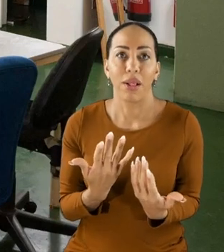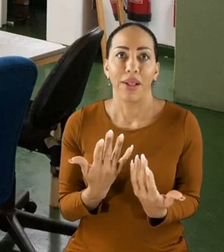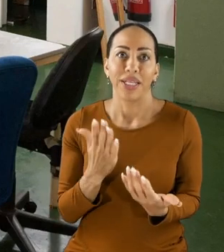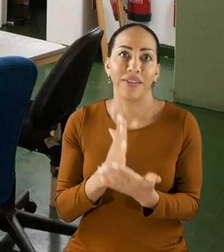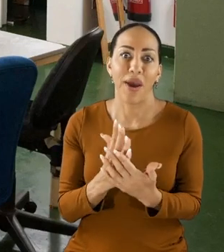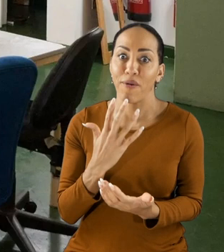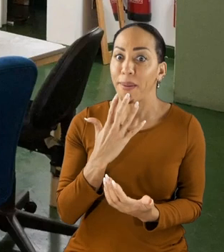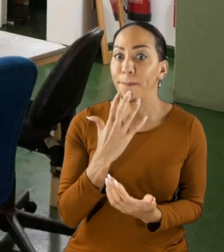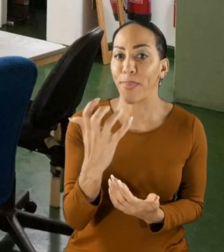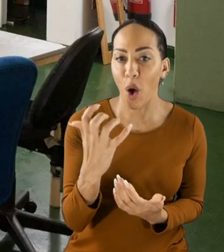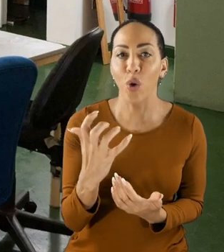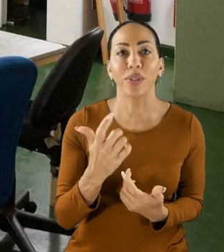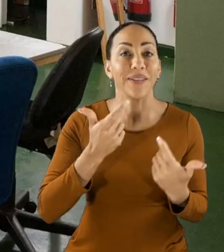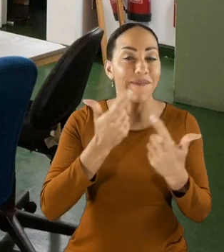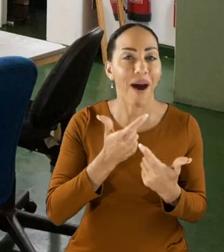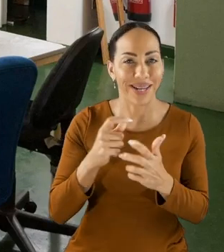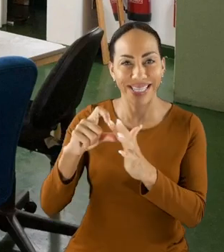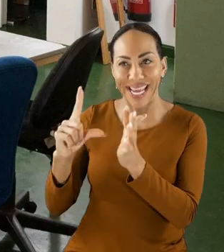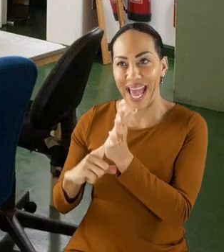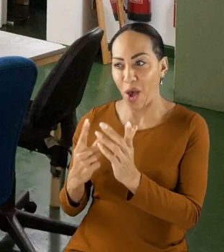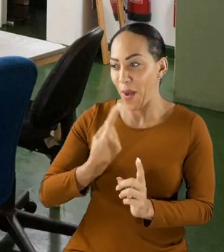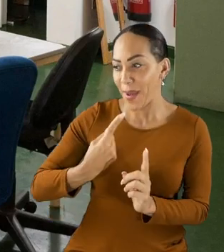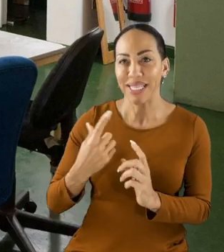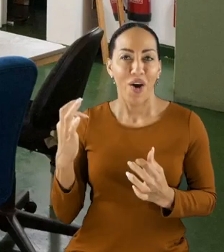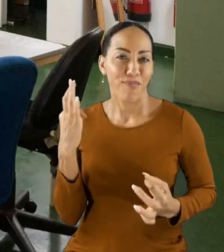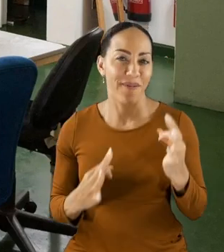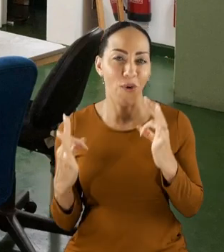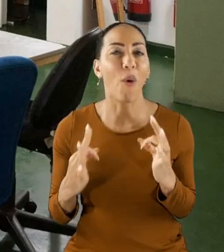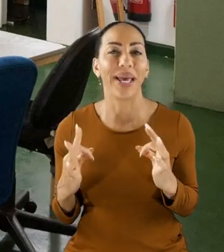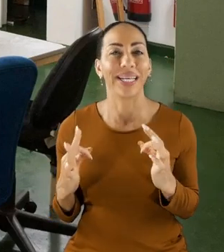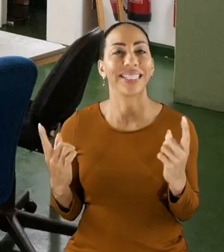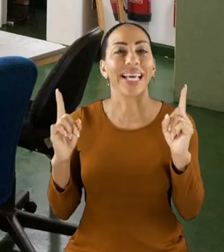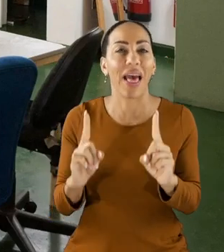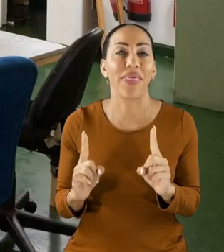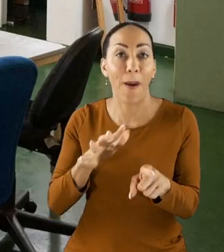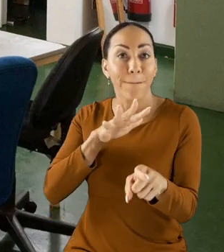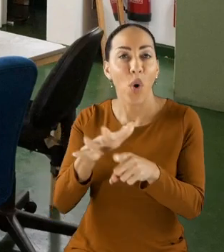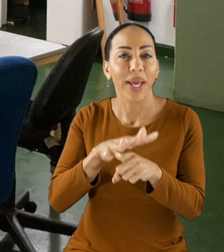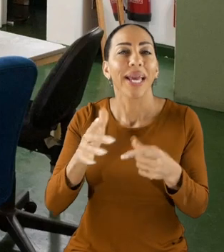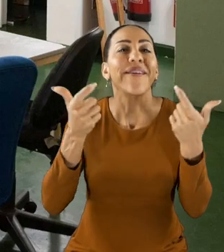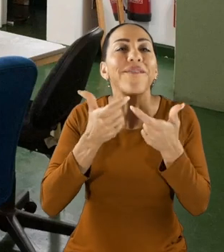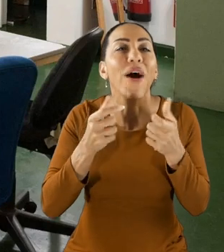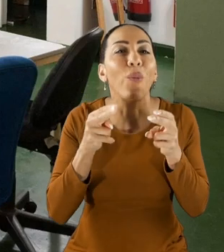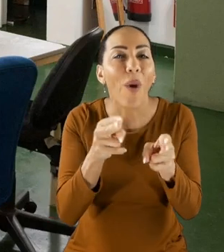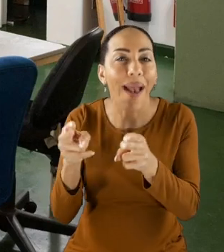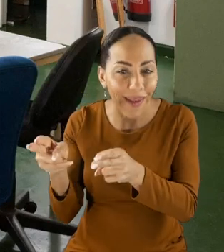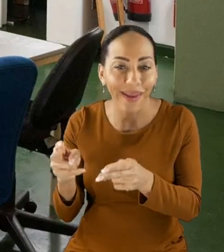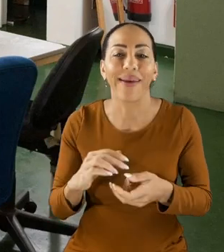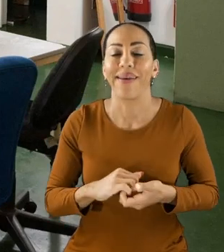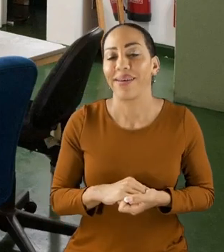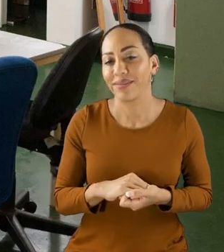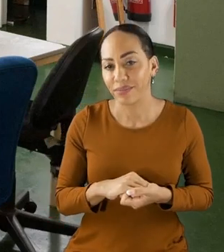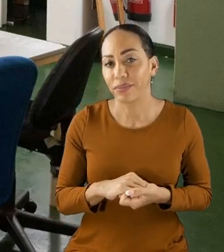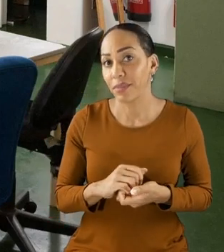there, fun, DL and I really performing together, quite mocking, but in a fun way. And